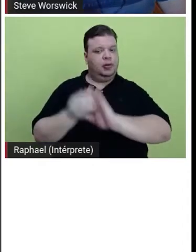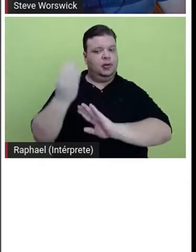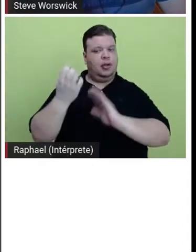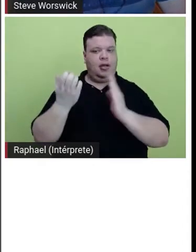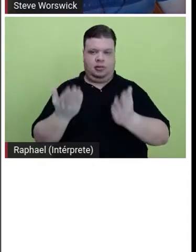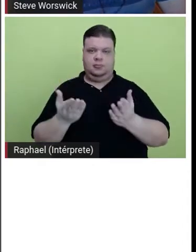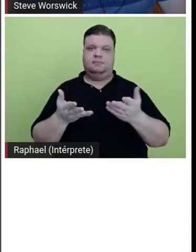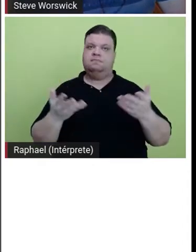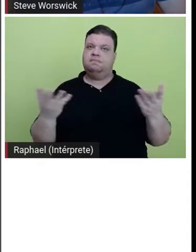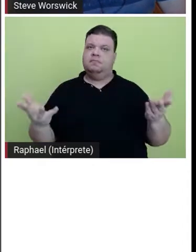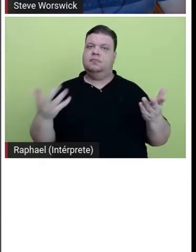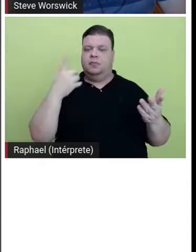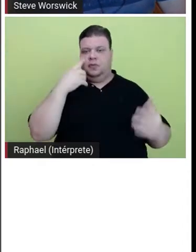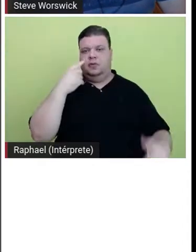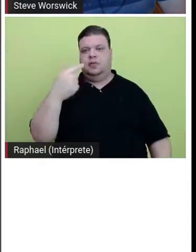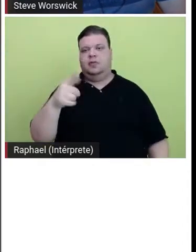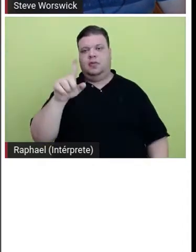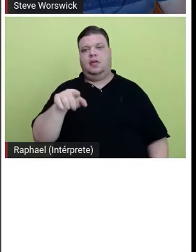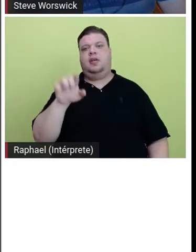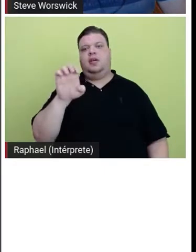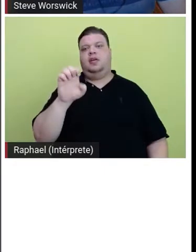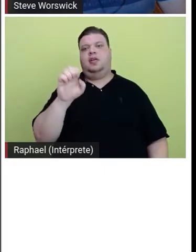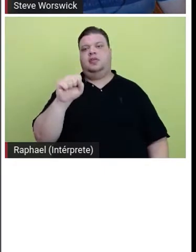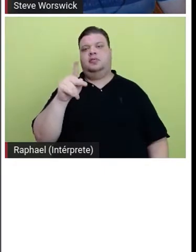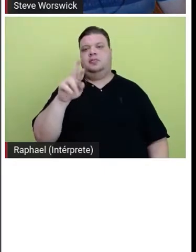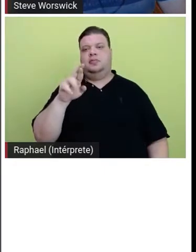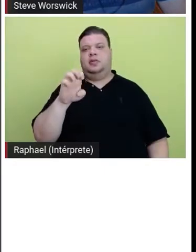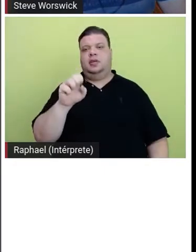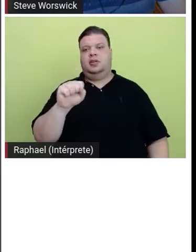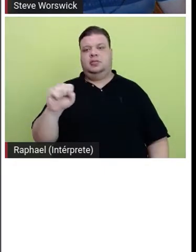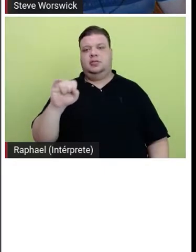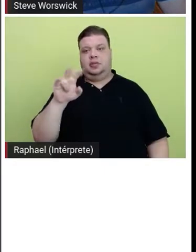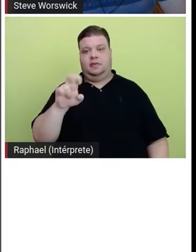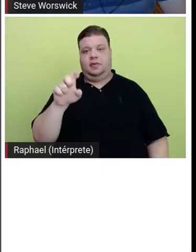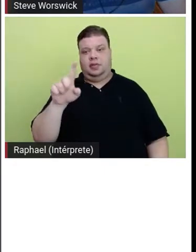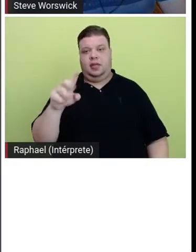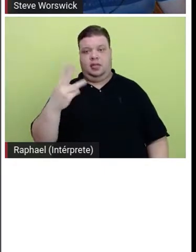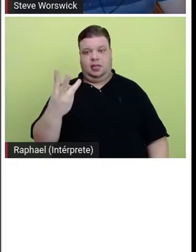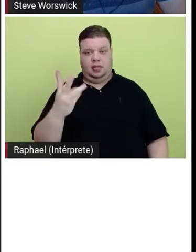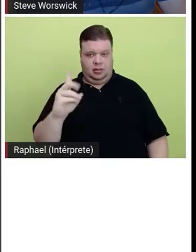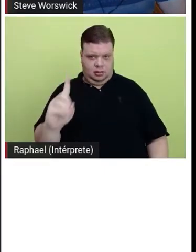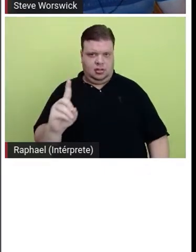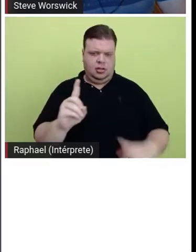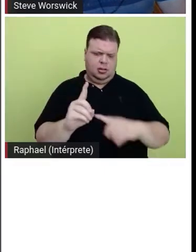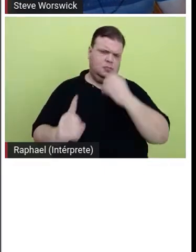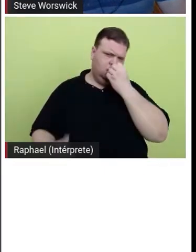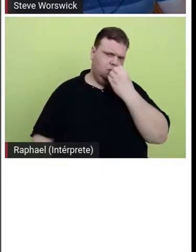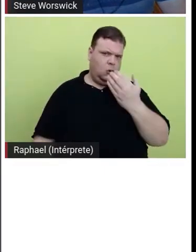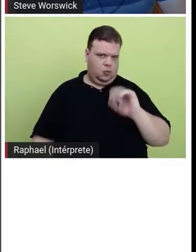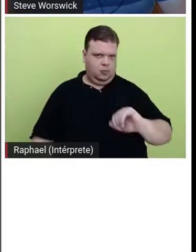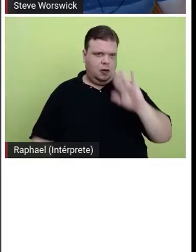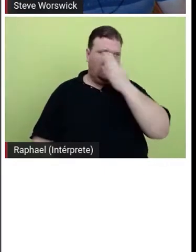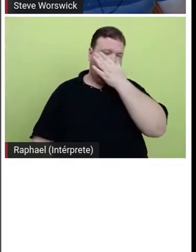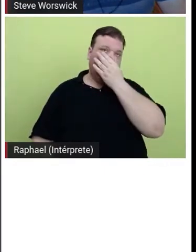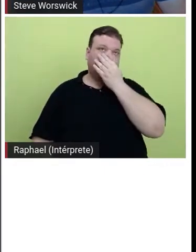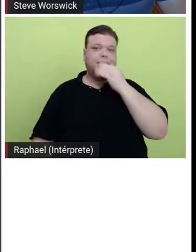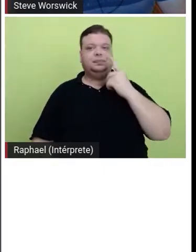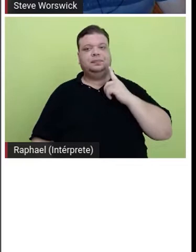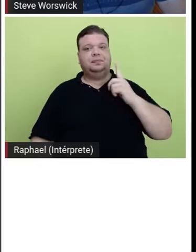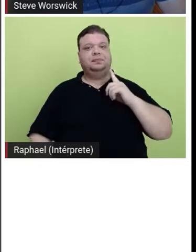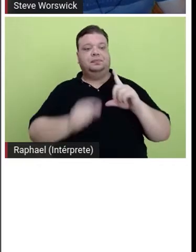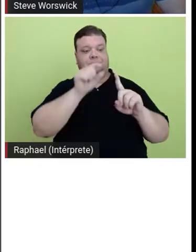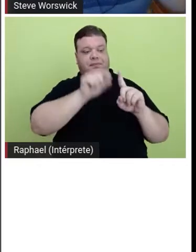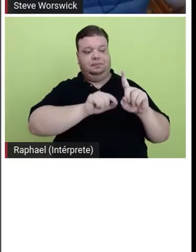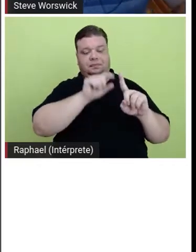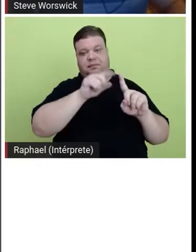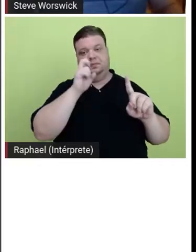It's available to talk to on the various platforms you see below. So it's like the website, Kik, Telegram, Facebook